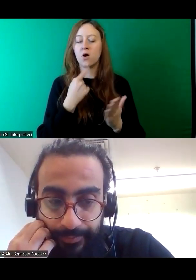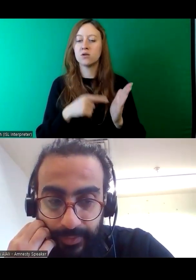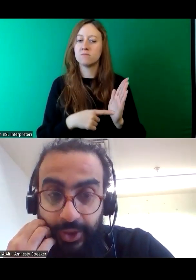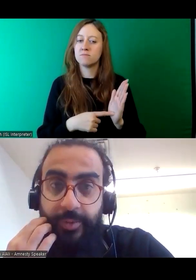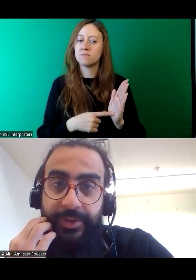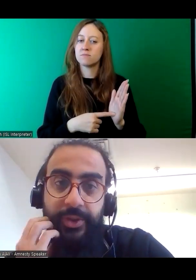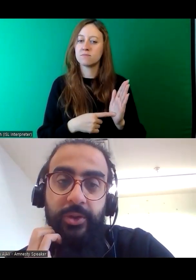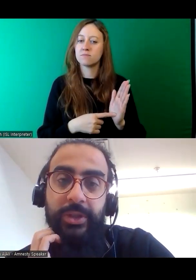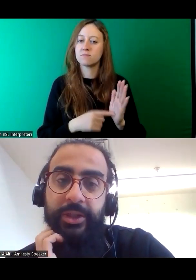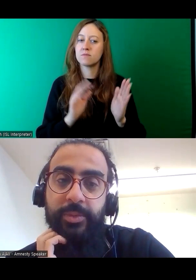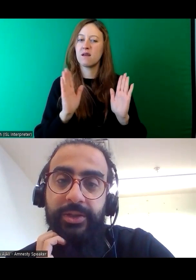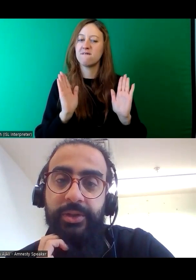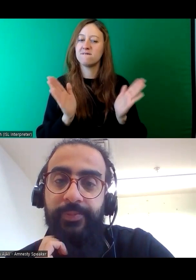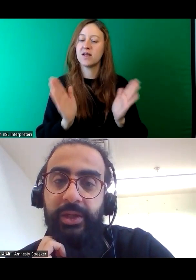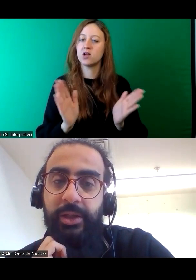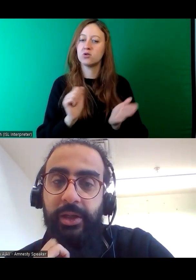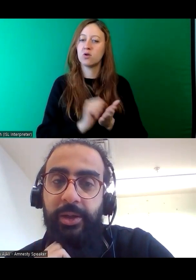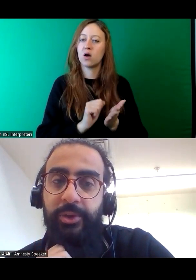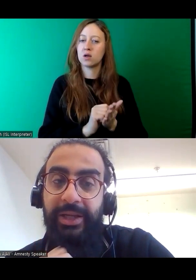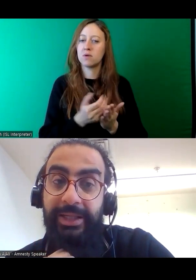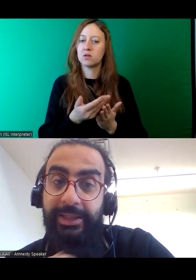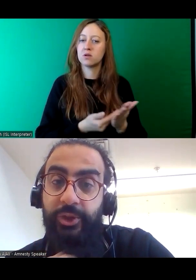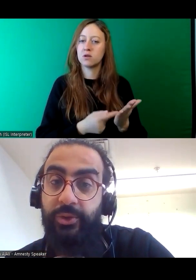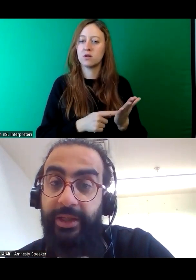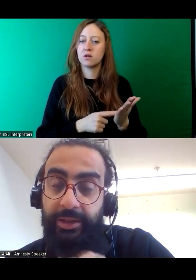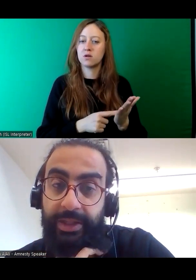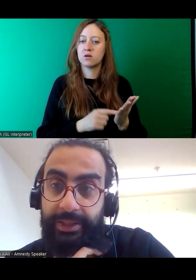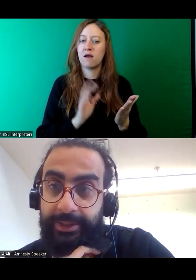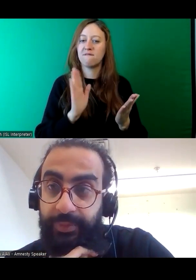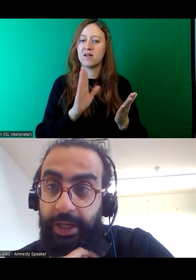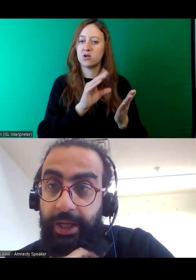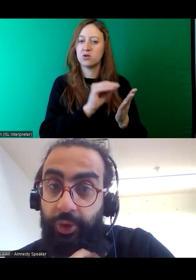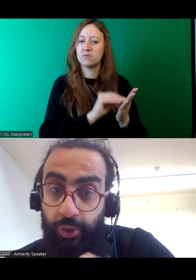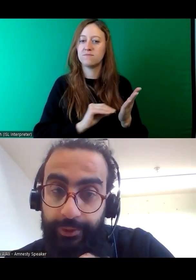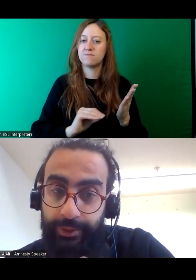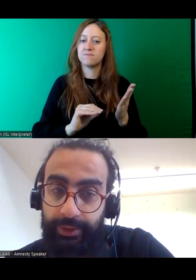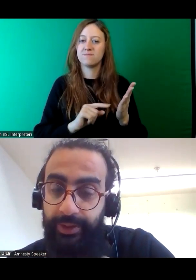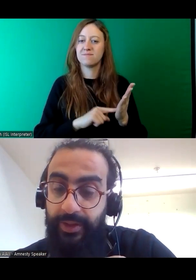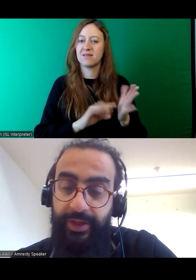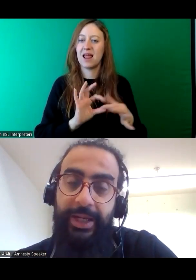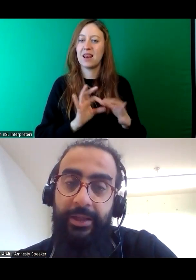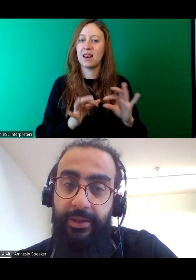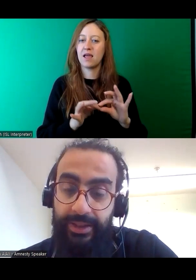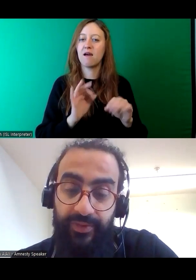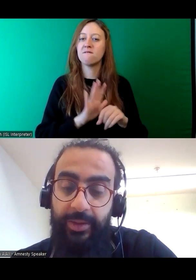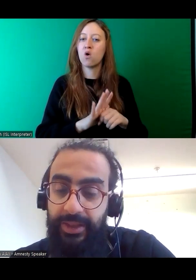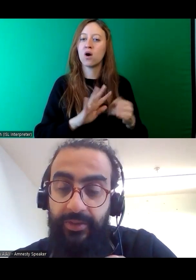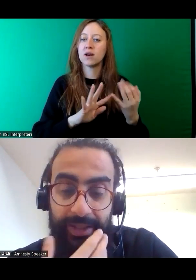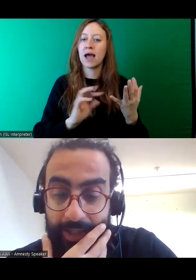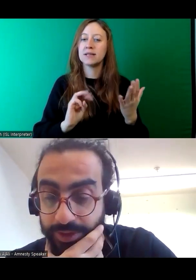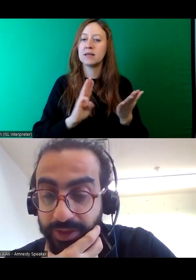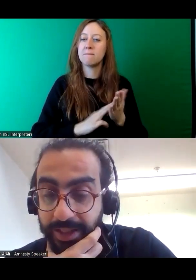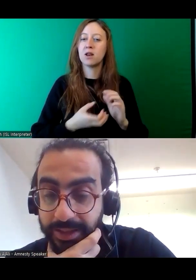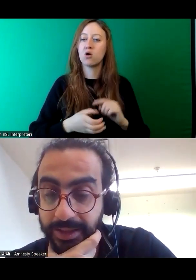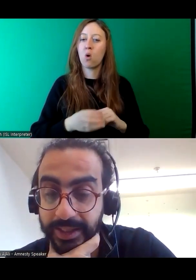the document, the Google document, I put a link to 90 minutes course in it's available in